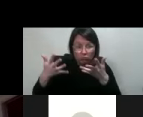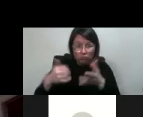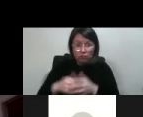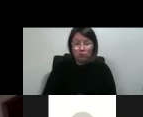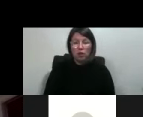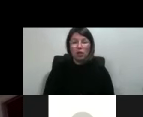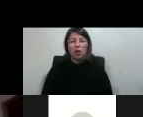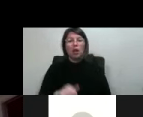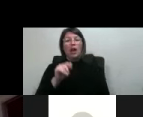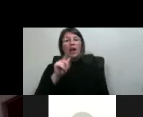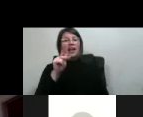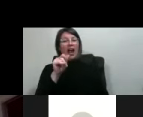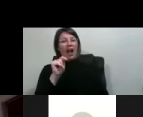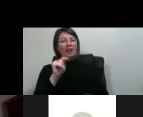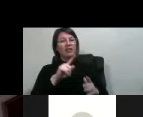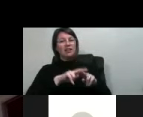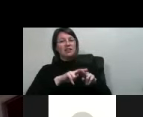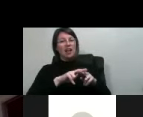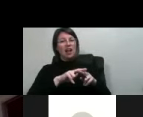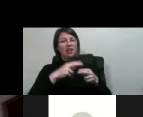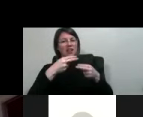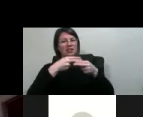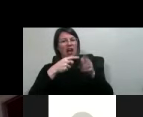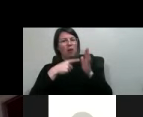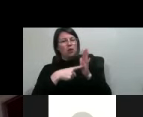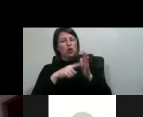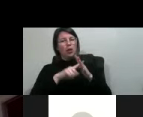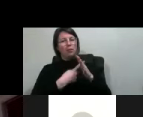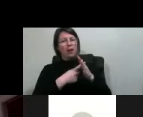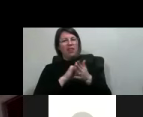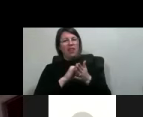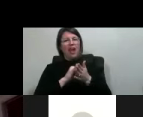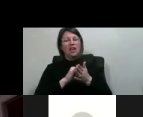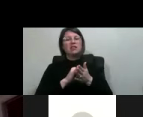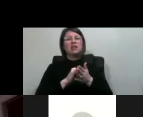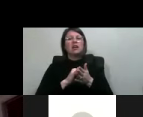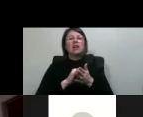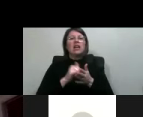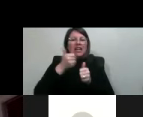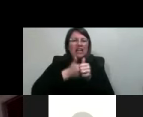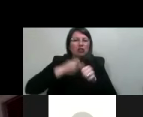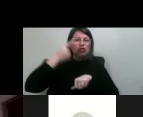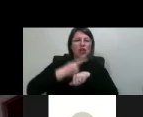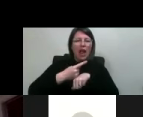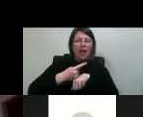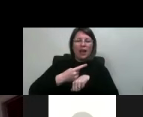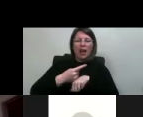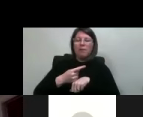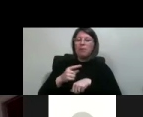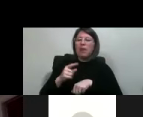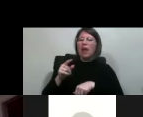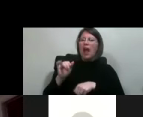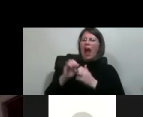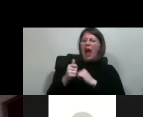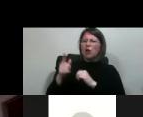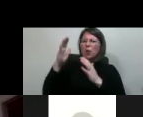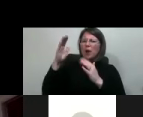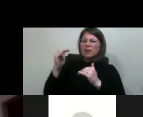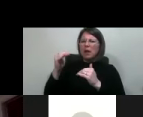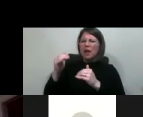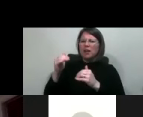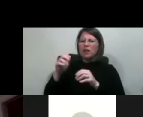The slide that we show at the very beginning, which I can go back to, this is ridership per day across all modes. Well, how do you expect the ridership per day to come back to